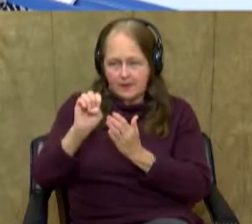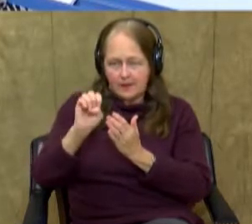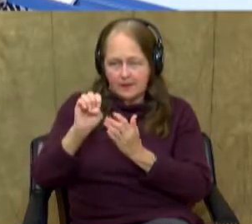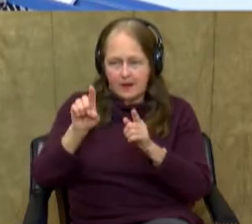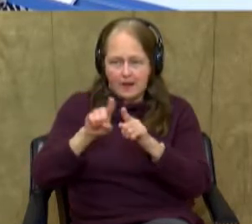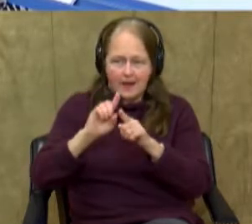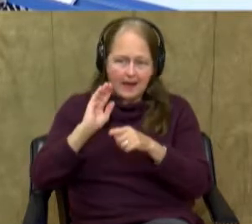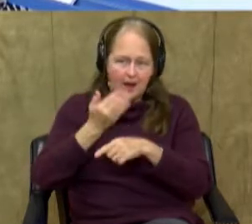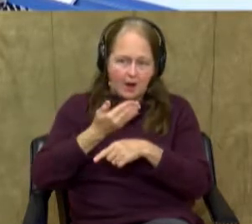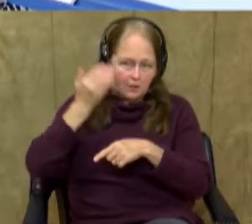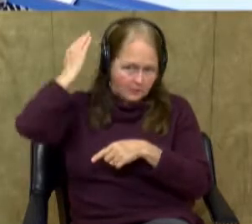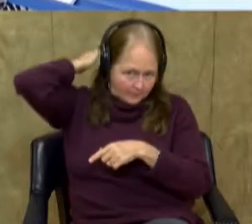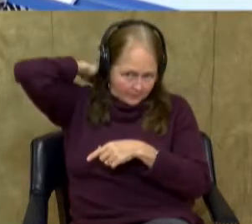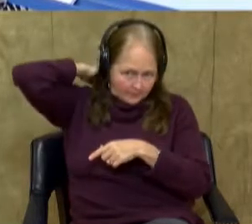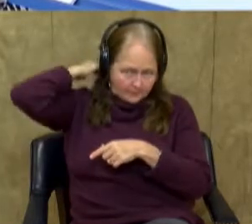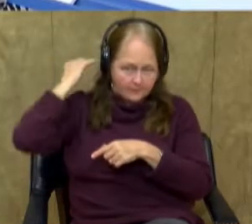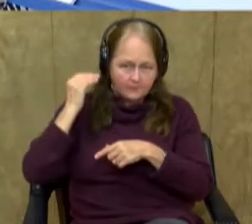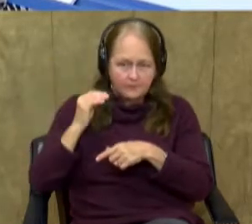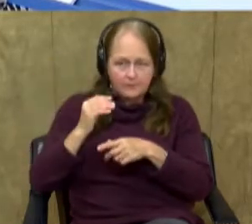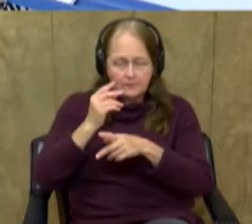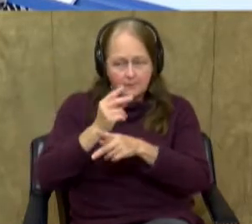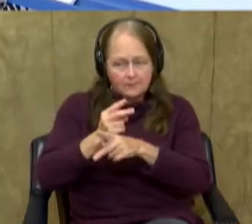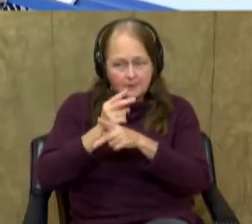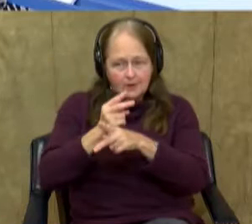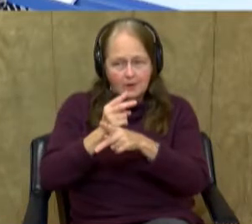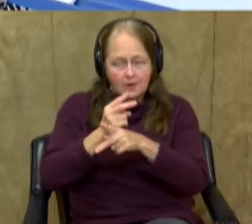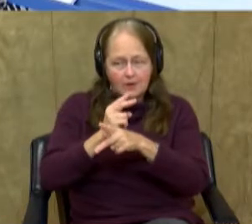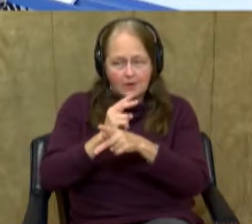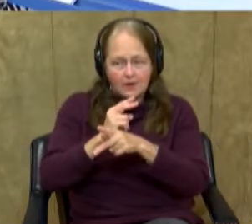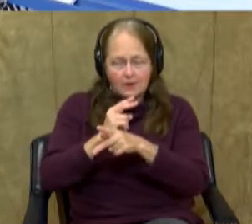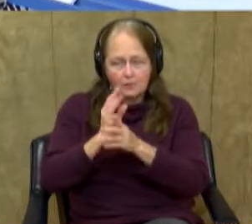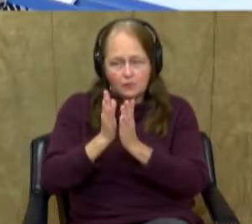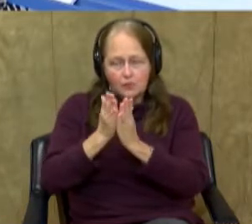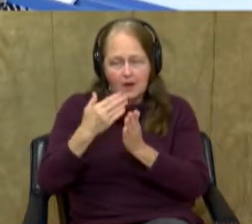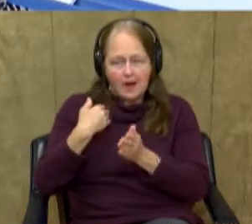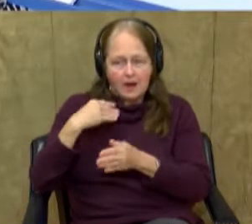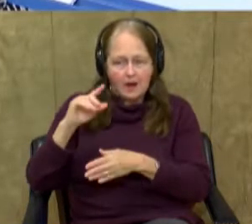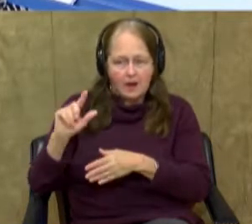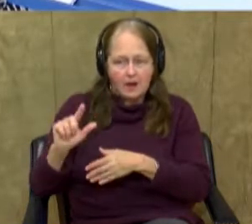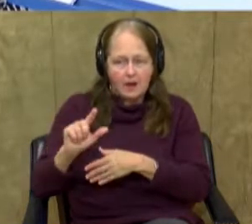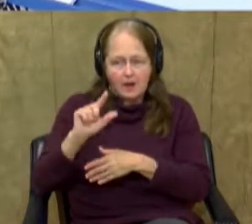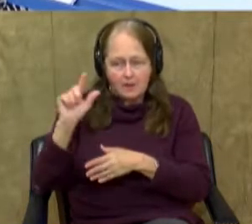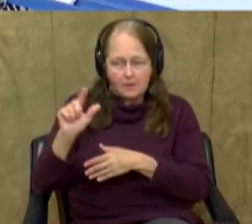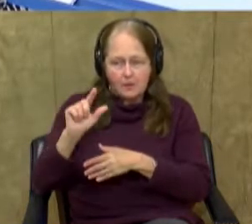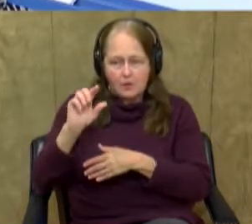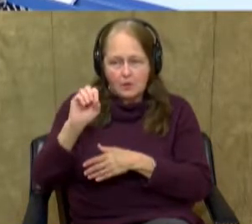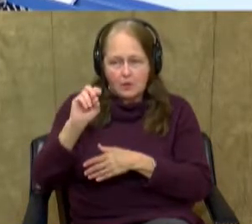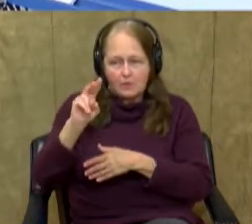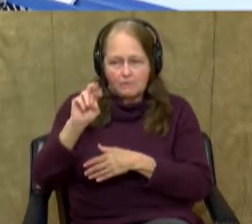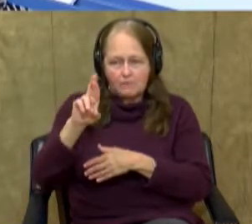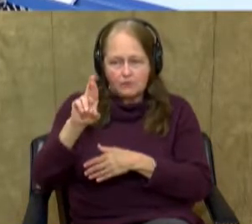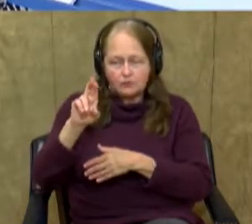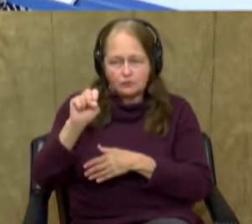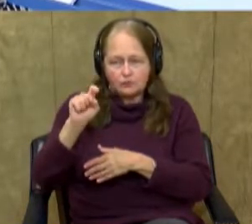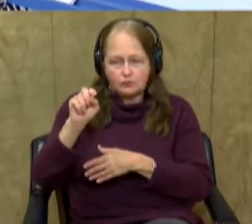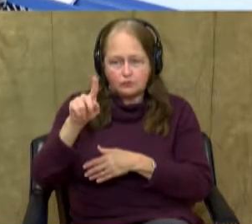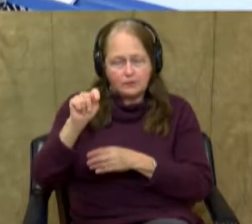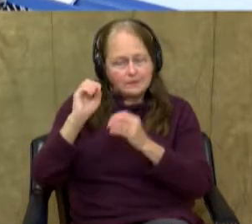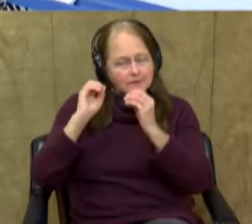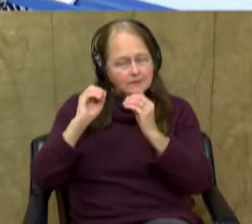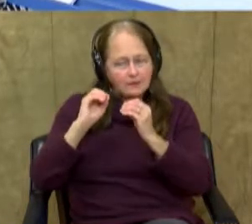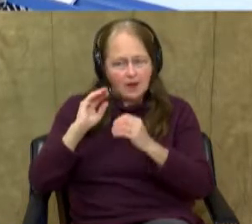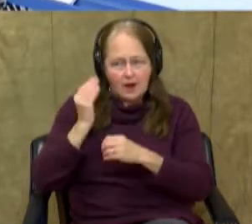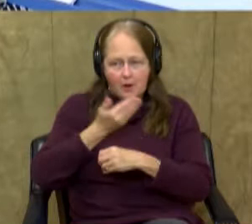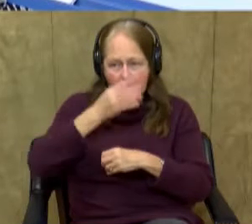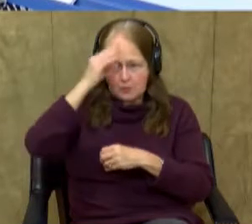fall apart. We always want to take good care of our books. Our librarian at our school, Miss Overstreet, she teaches our boys and girls how to take good